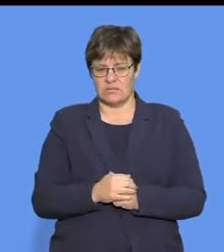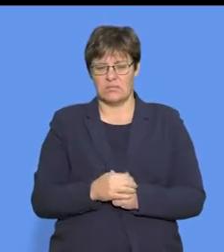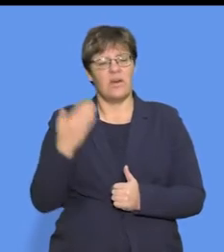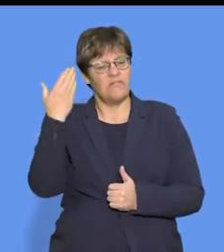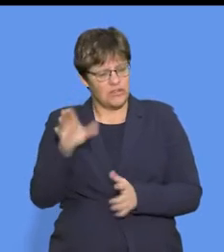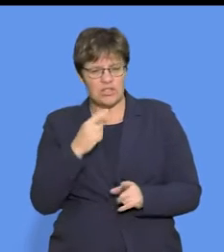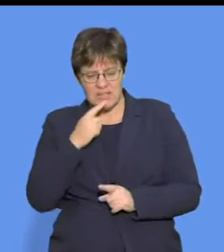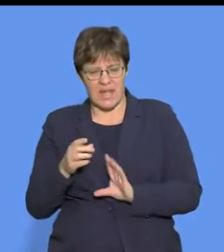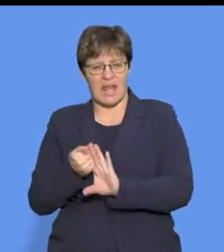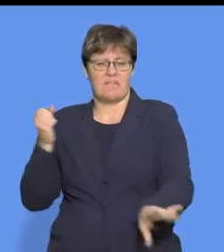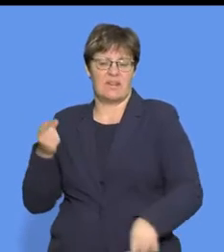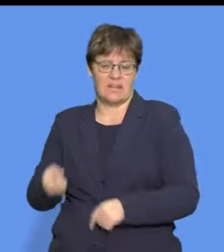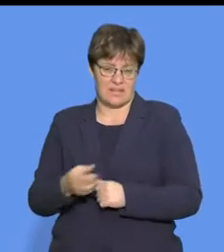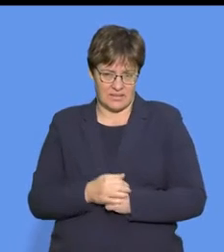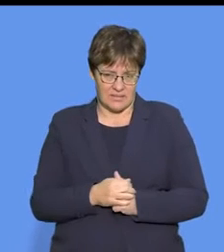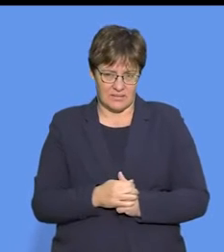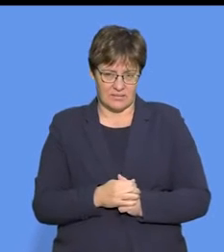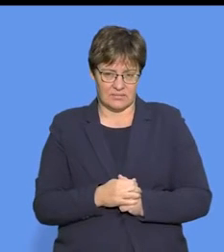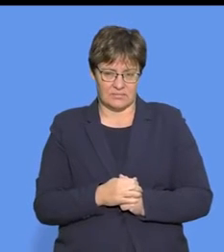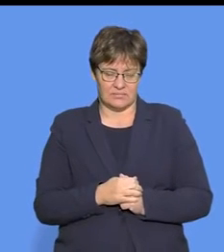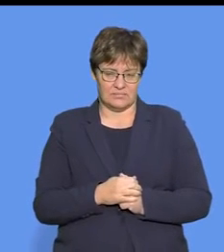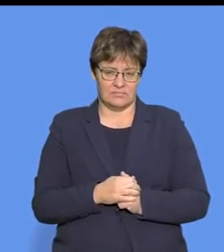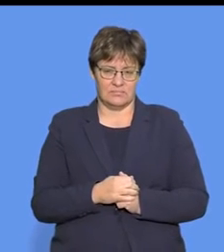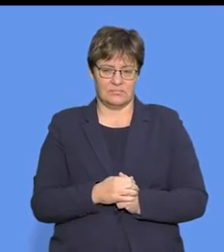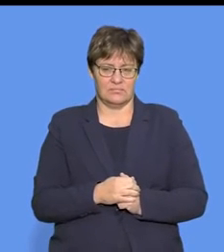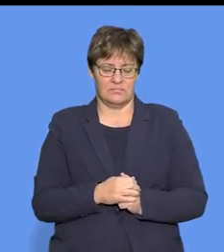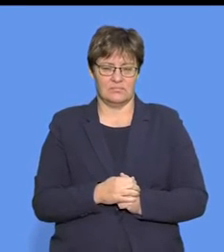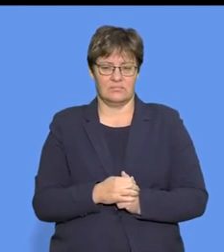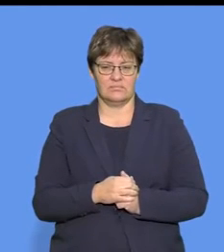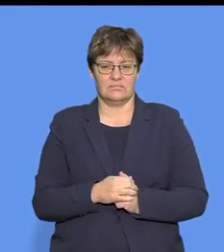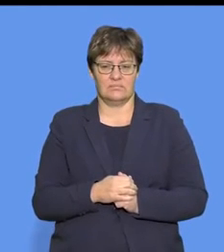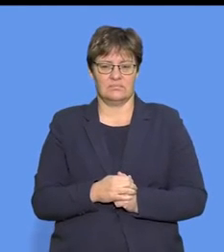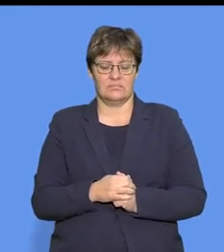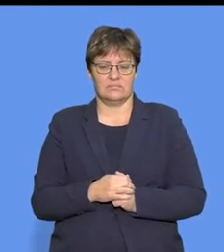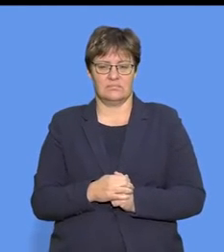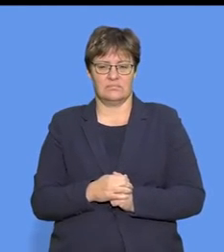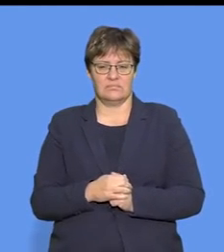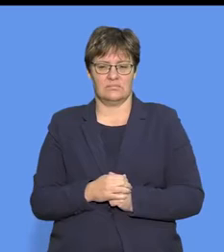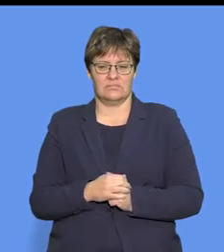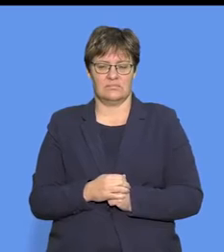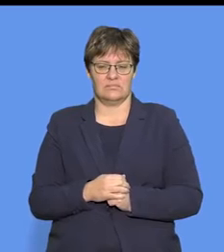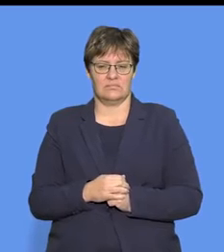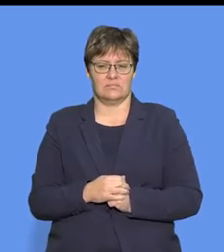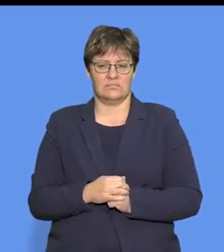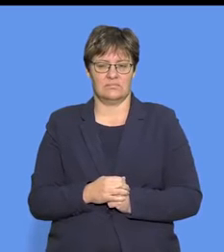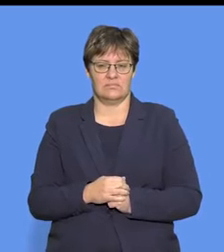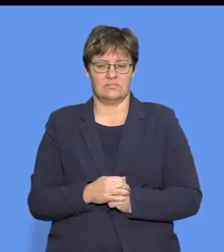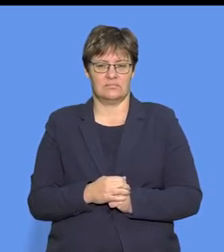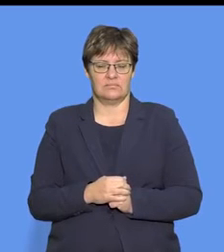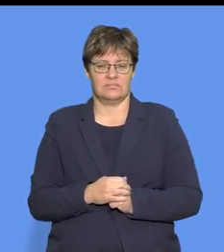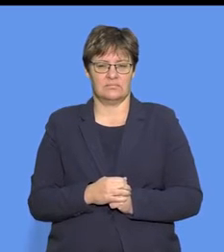shown? Well, we've already said that this is a galvanic cell.